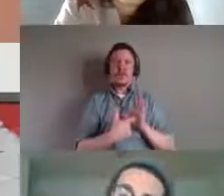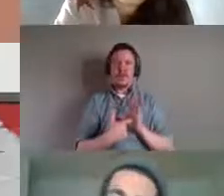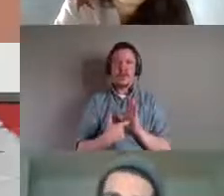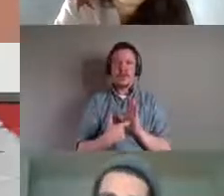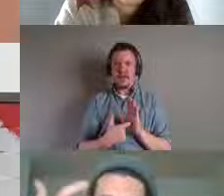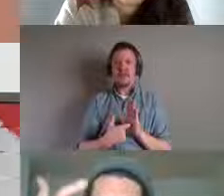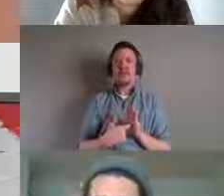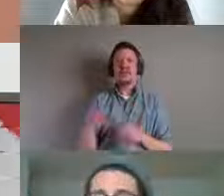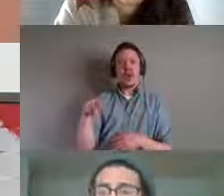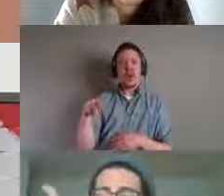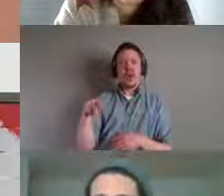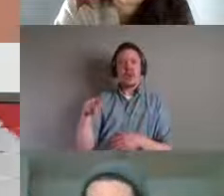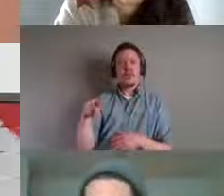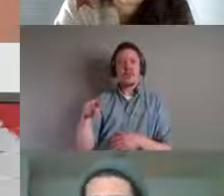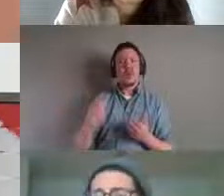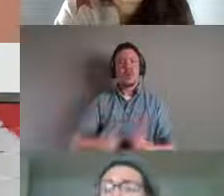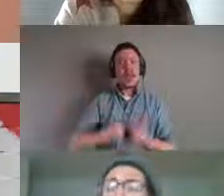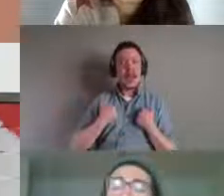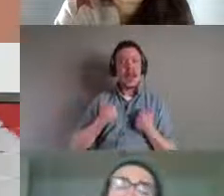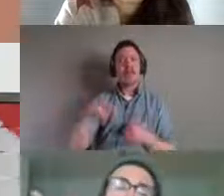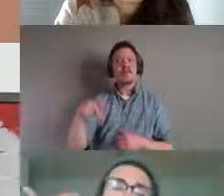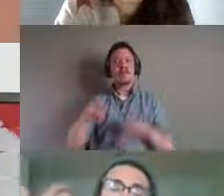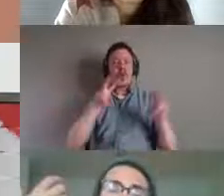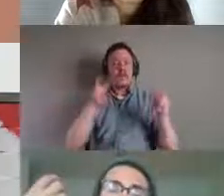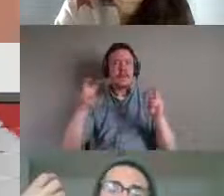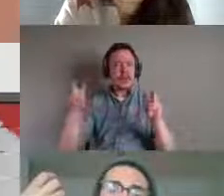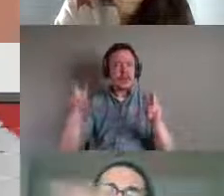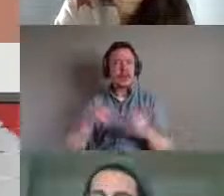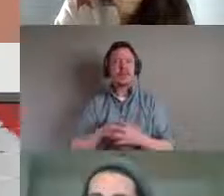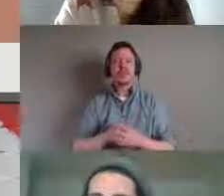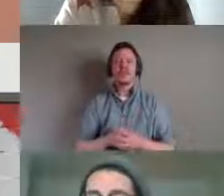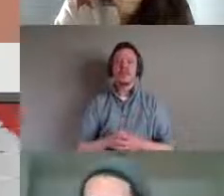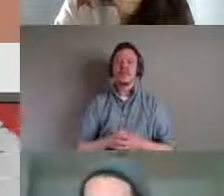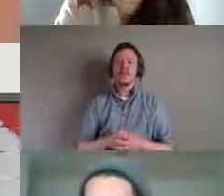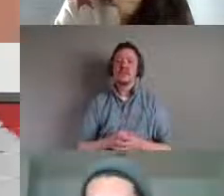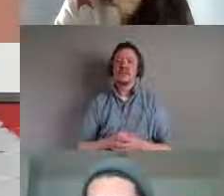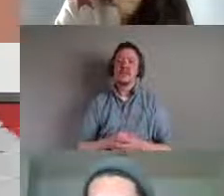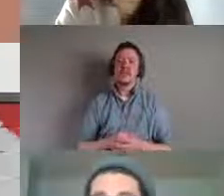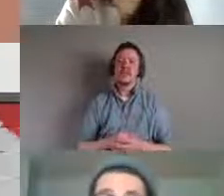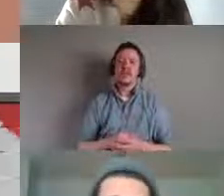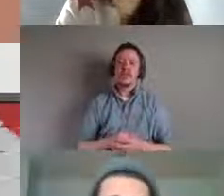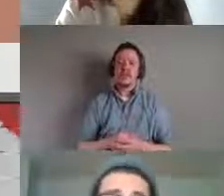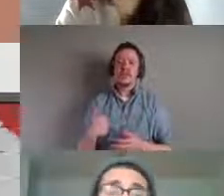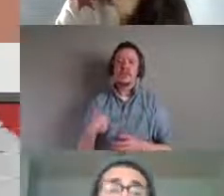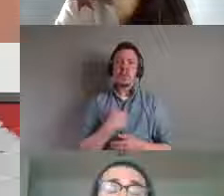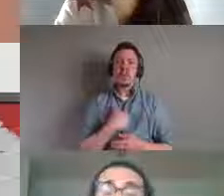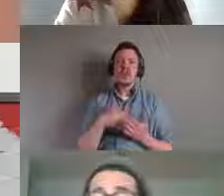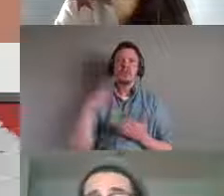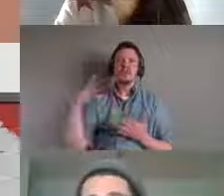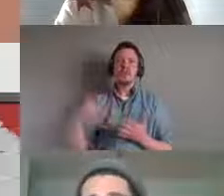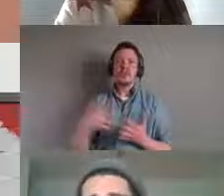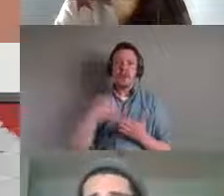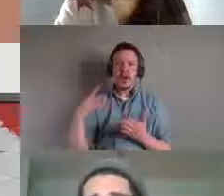the Portland landscape or Portland themes. And we do those periodically. The